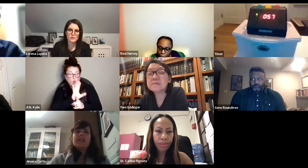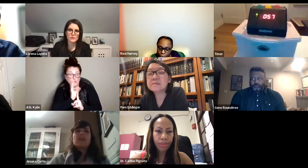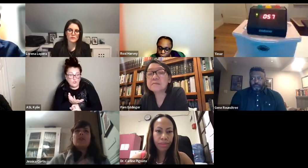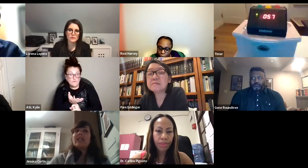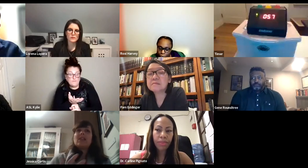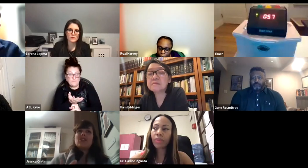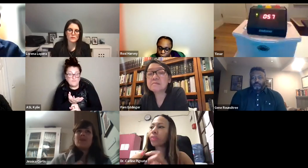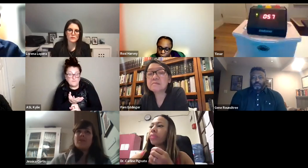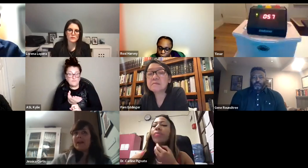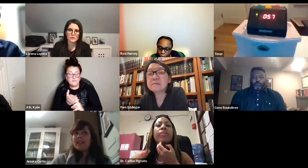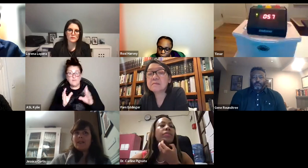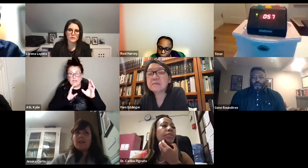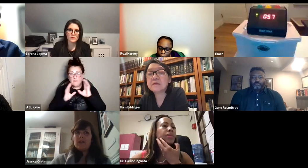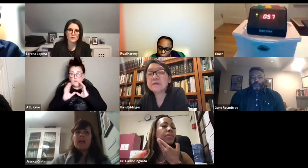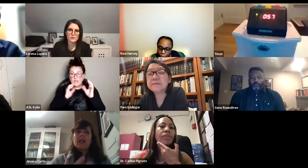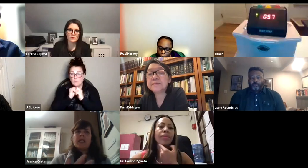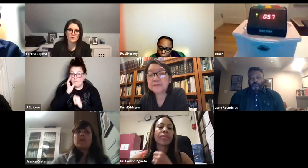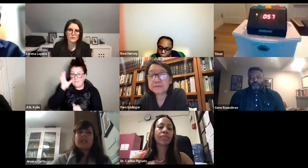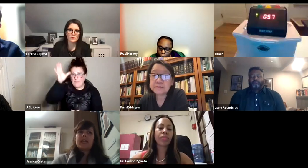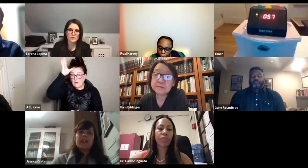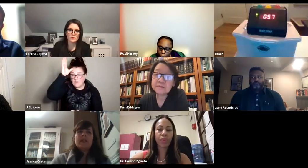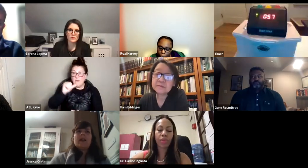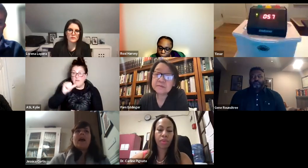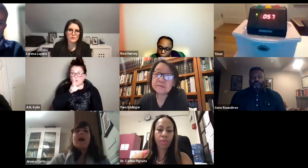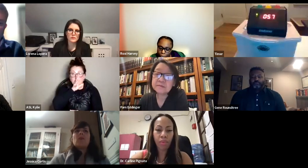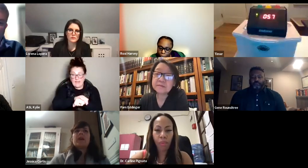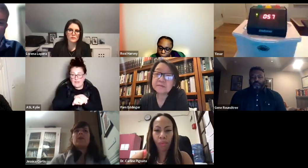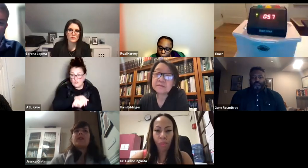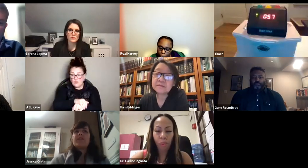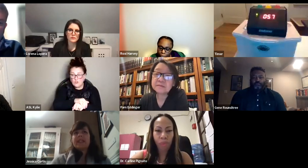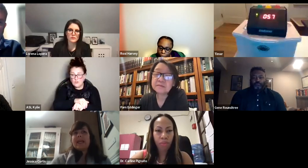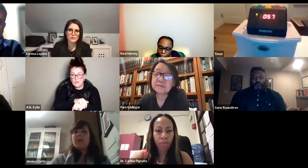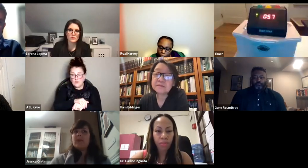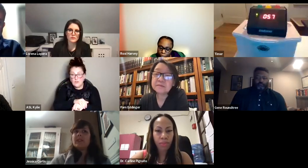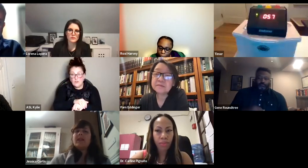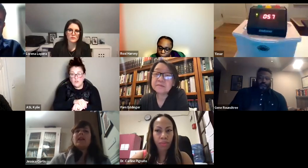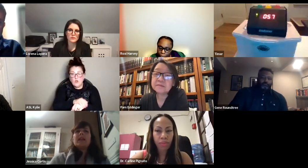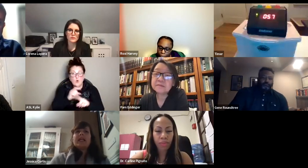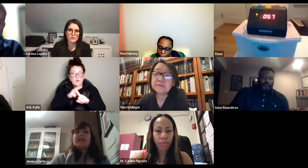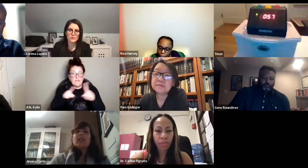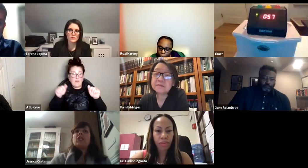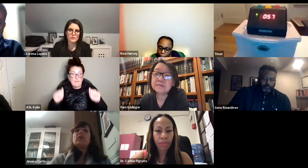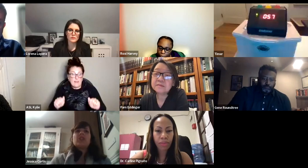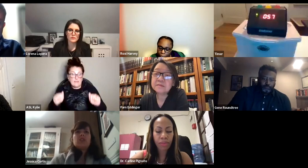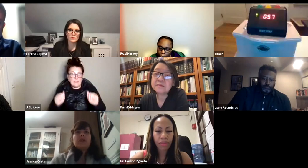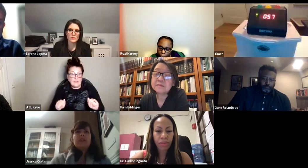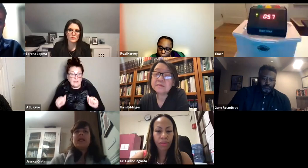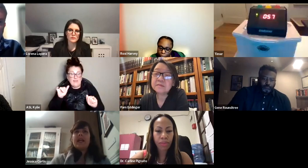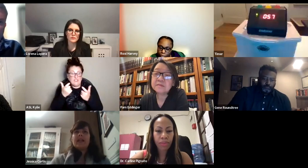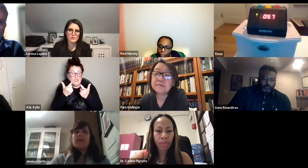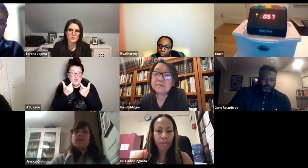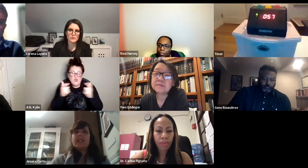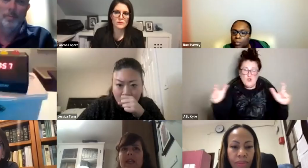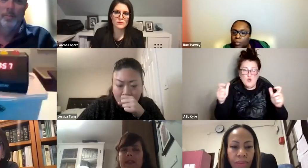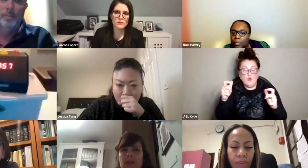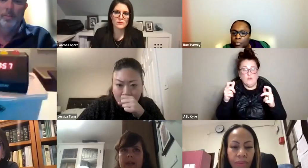I think communication with parents who are non-English speaking or who are differently abled is a huge issue.